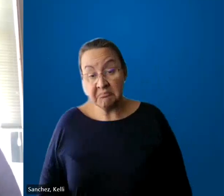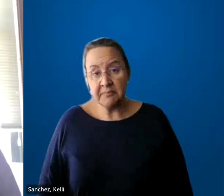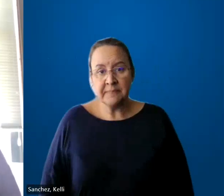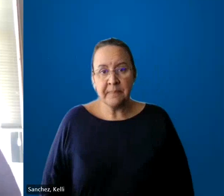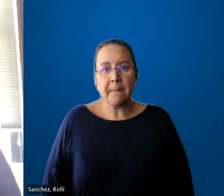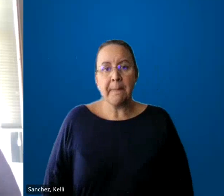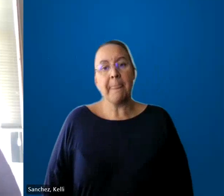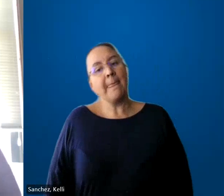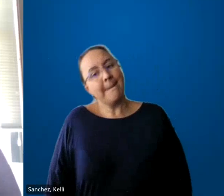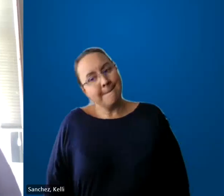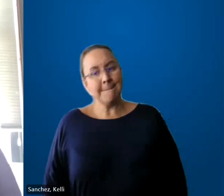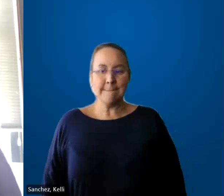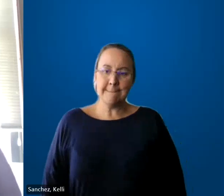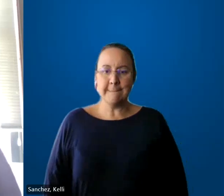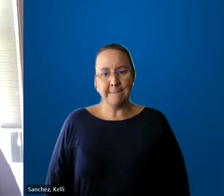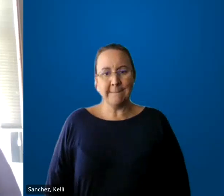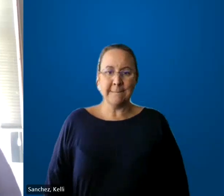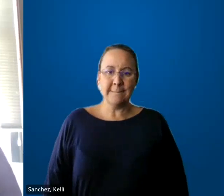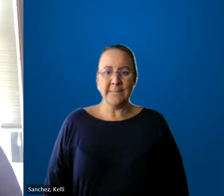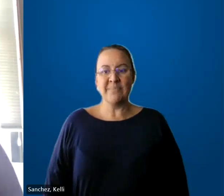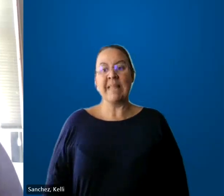I guess